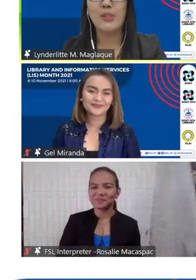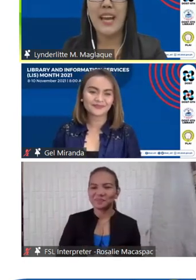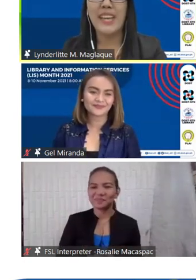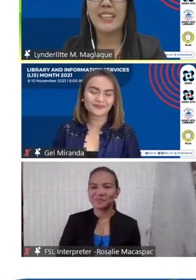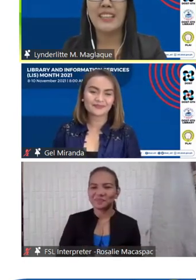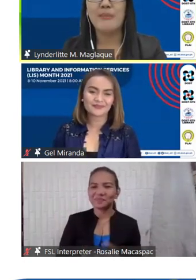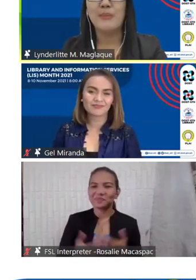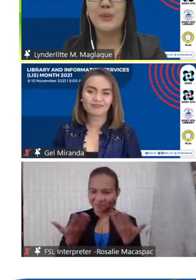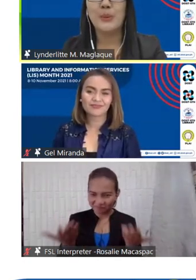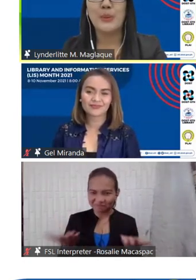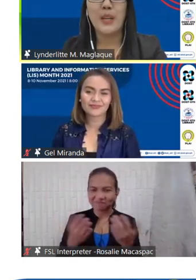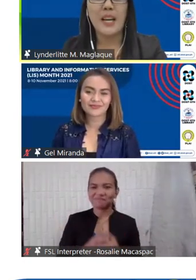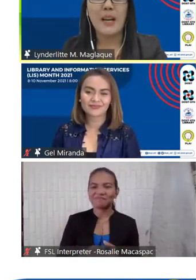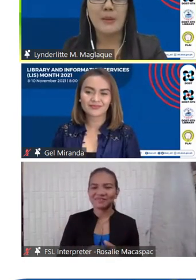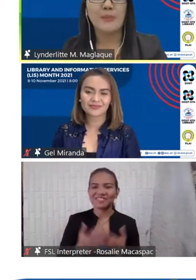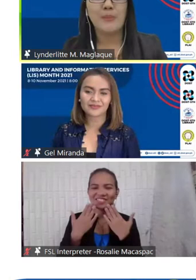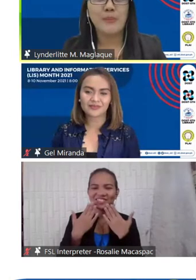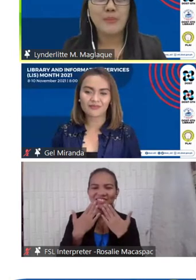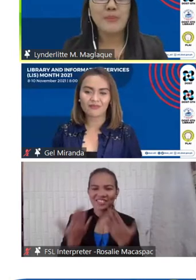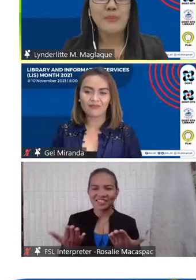would also like